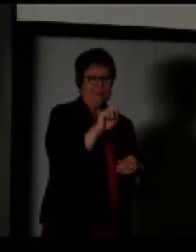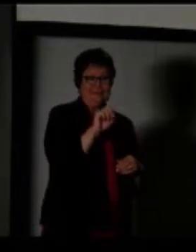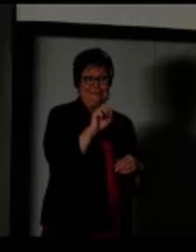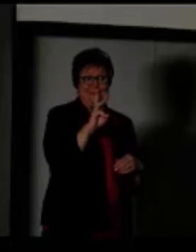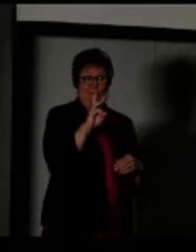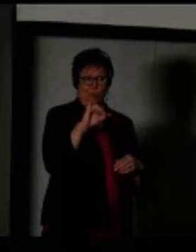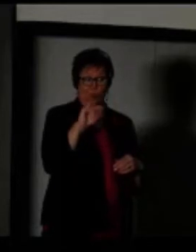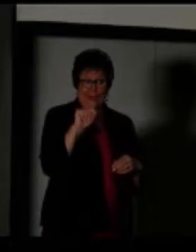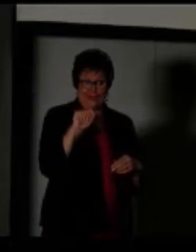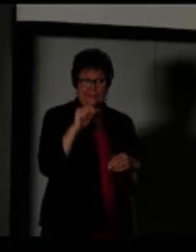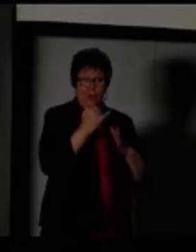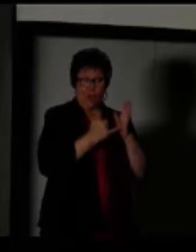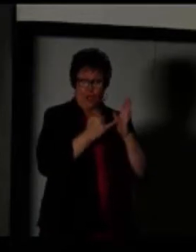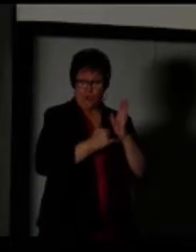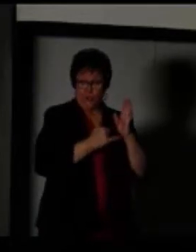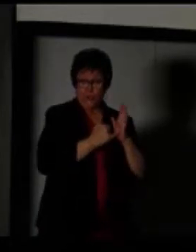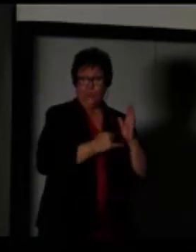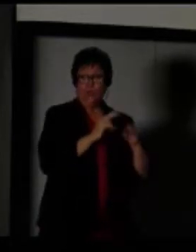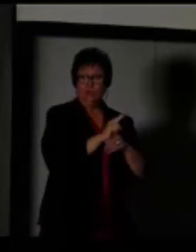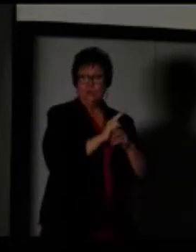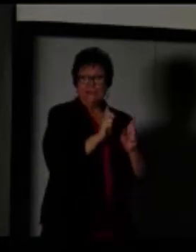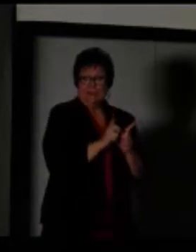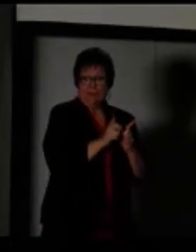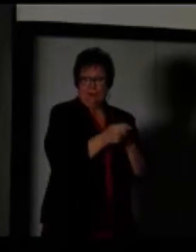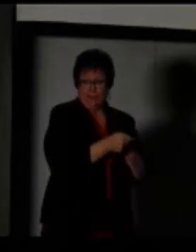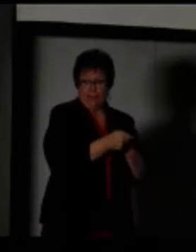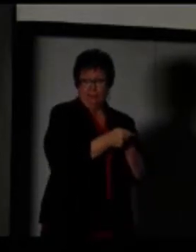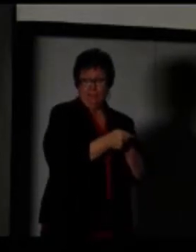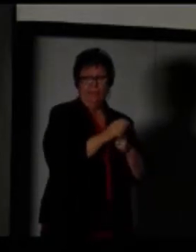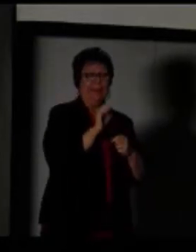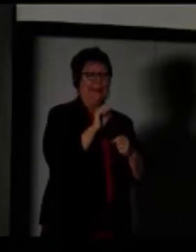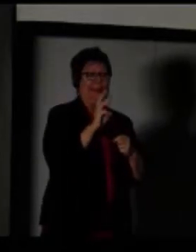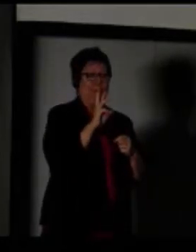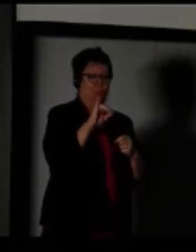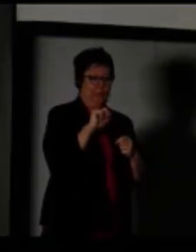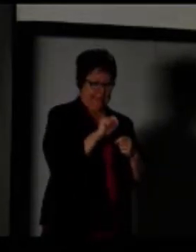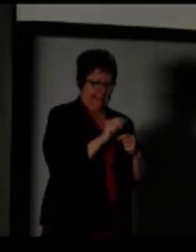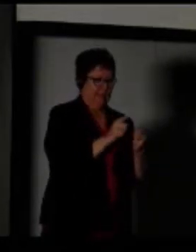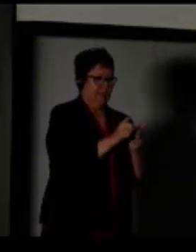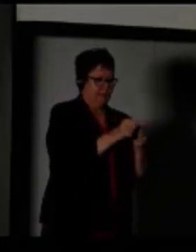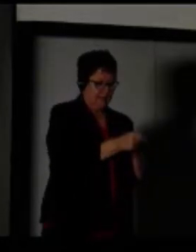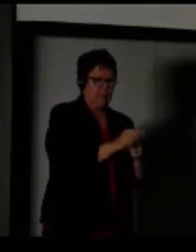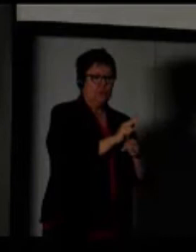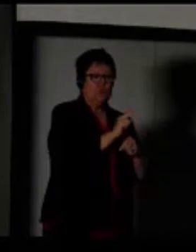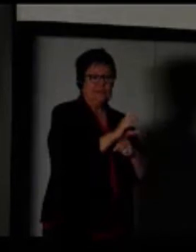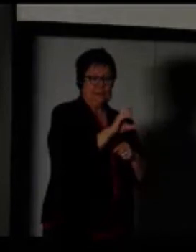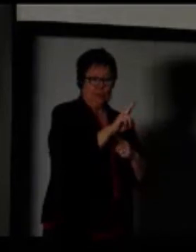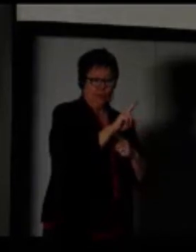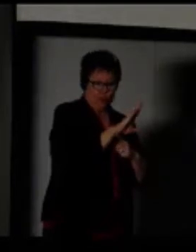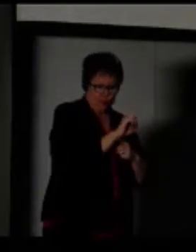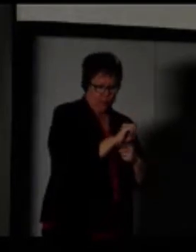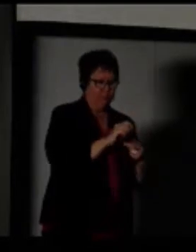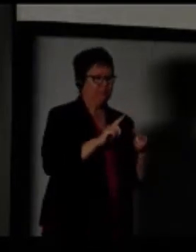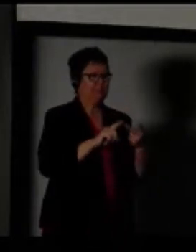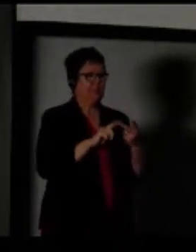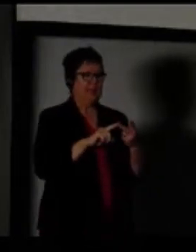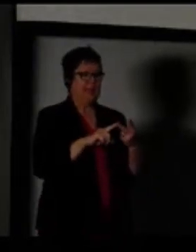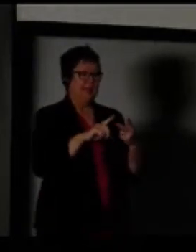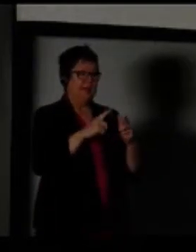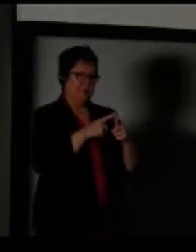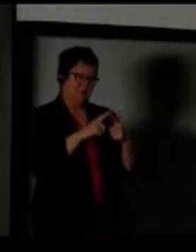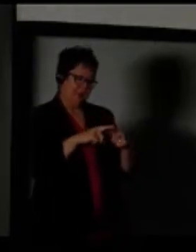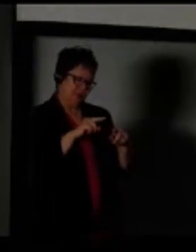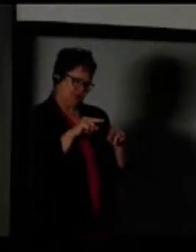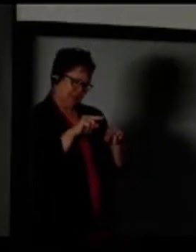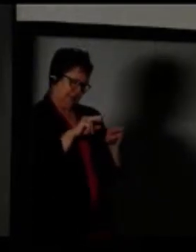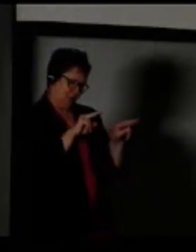has them first think about the artwork, using some reflection activities that come from Harvard Project Zero. Then she, case by case,